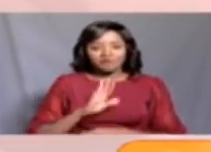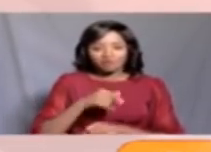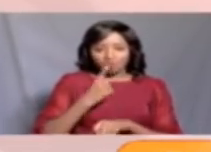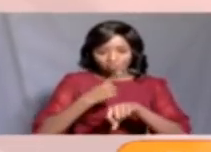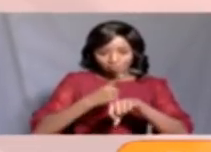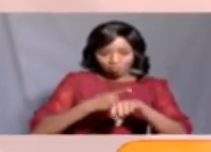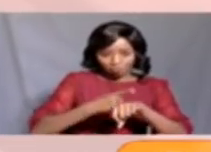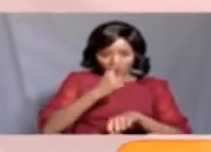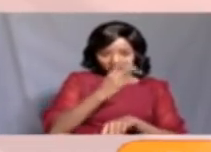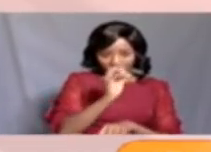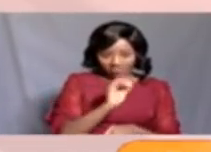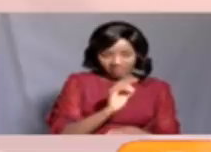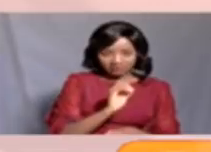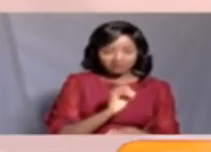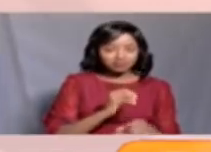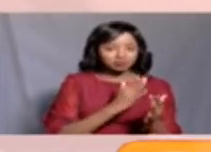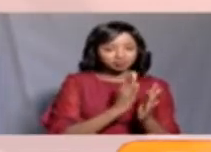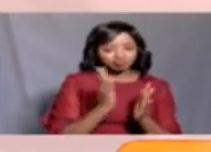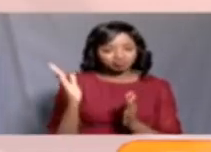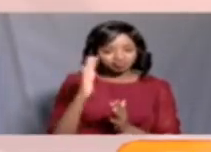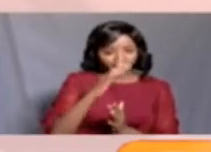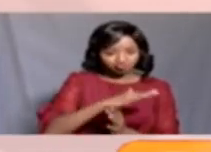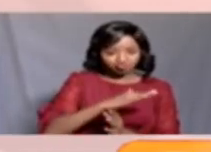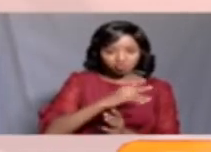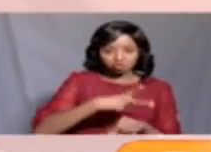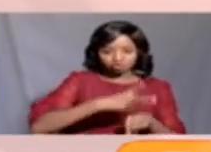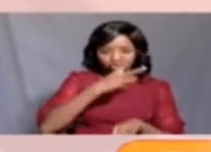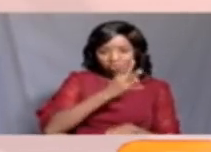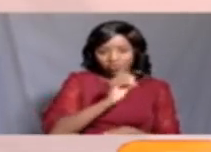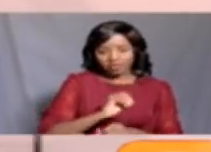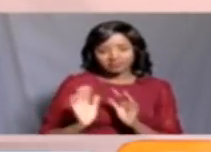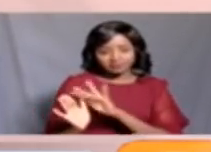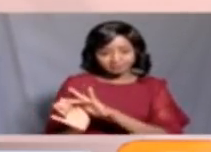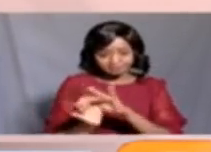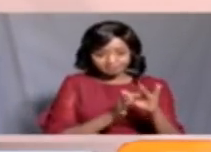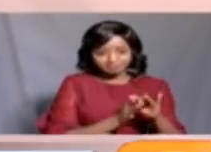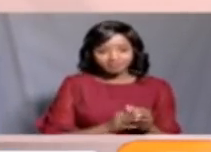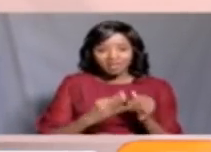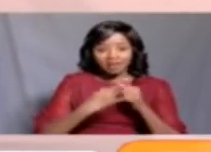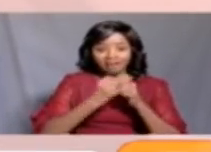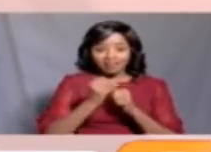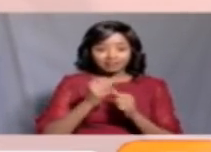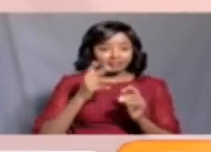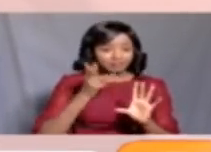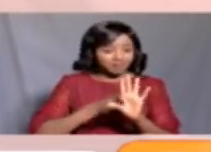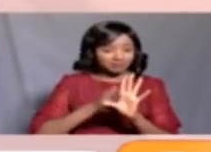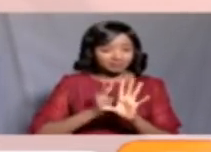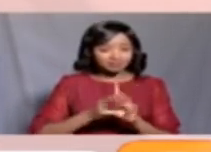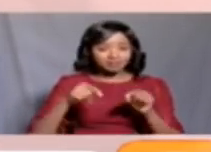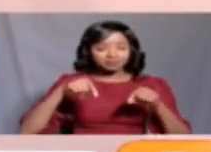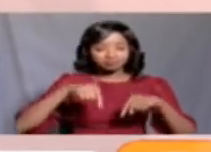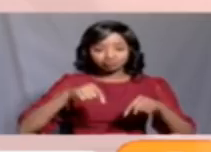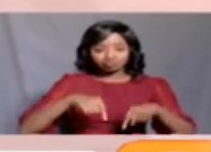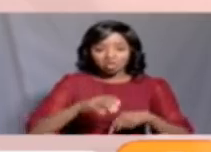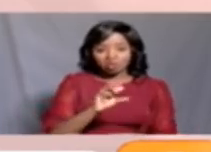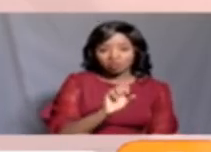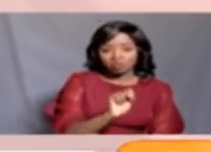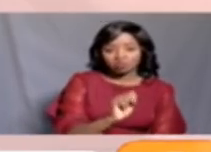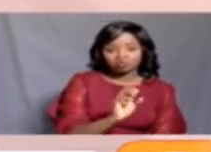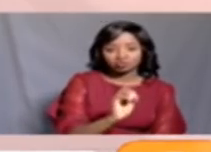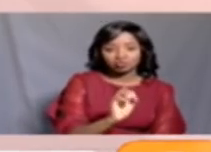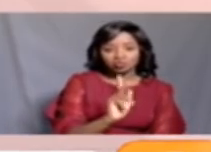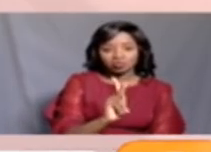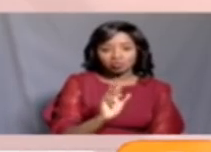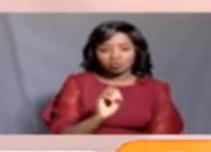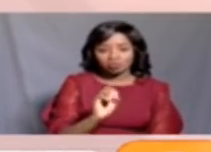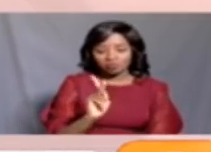to 2:30. Let's move on. Over 80 participants took part at the second edition of the Sokoke Forest